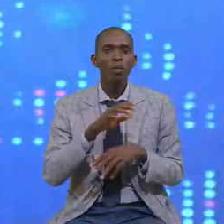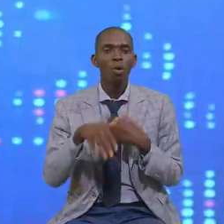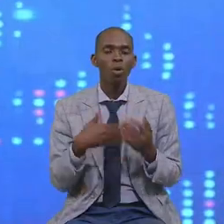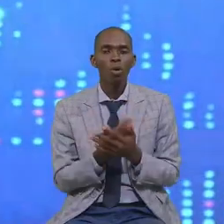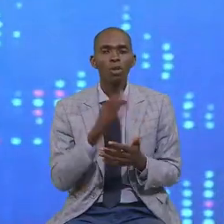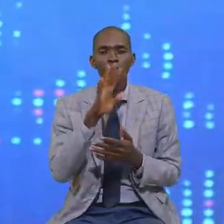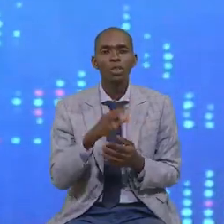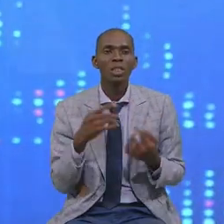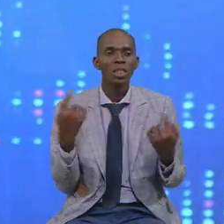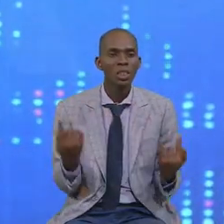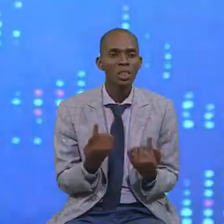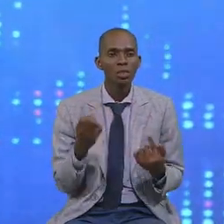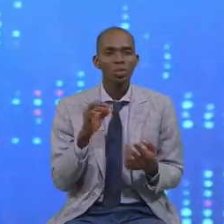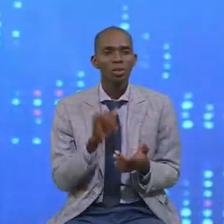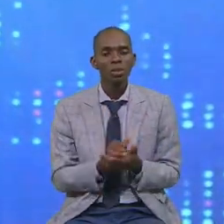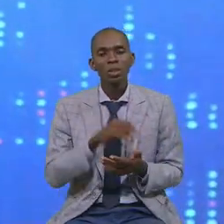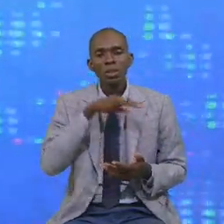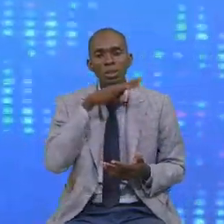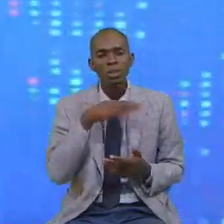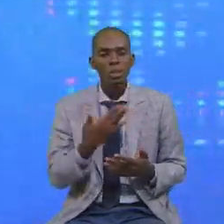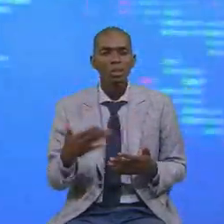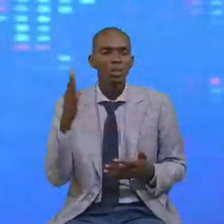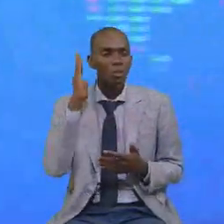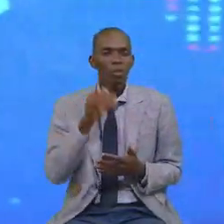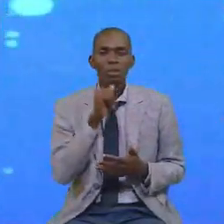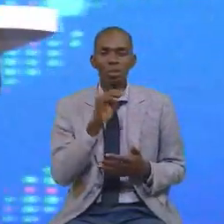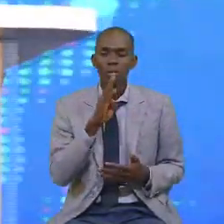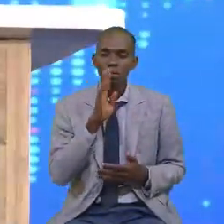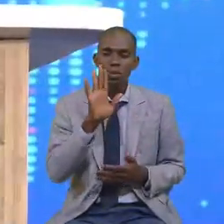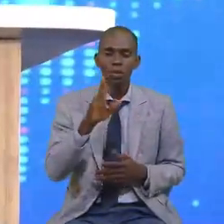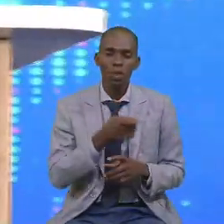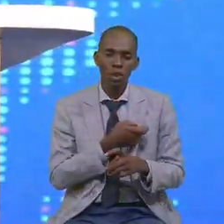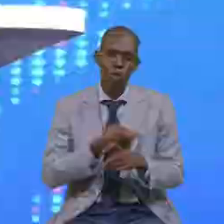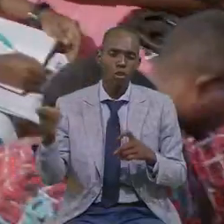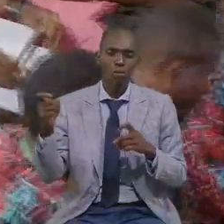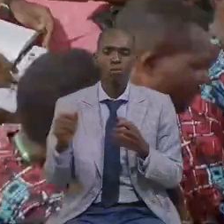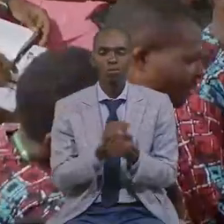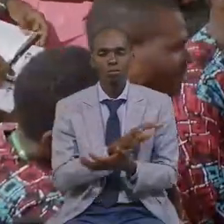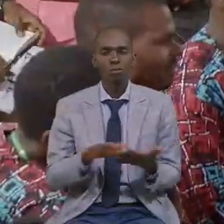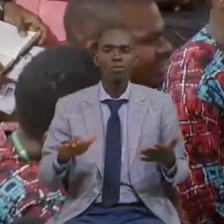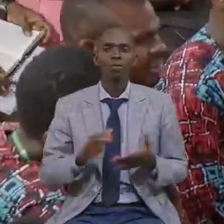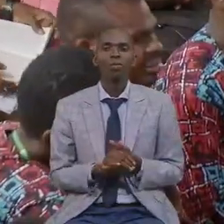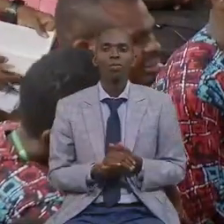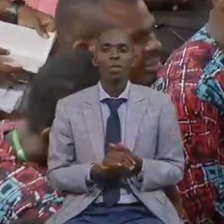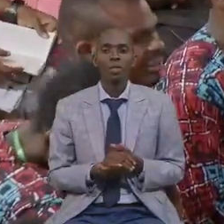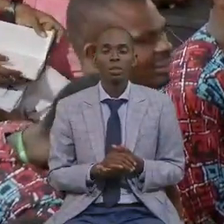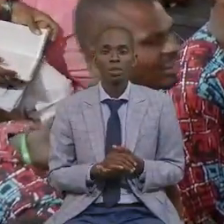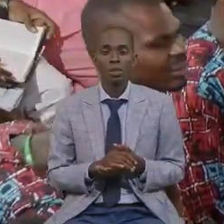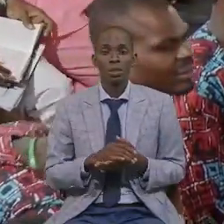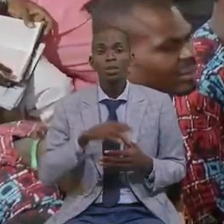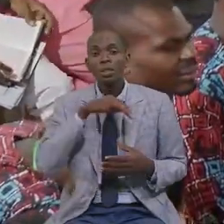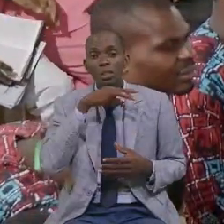so iniquity shall not be your ruin. Iniquity